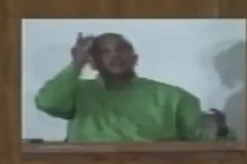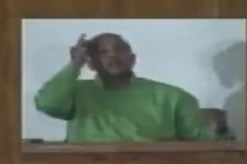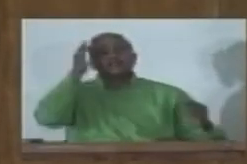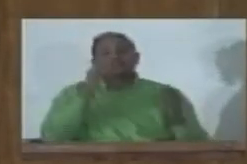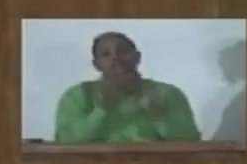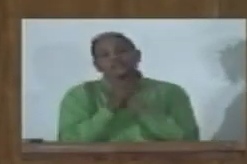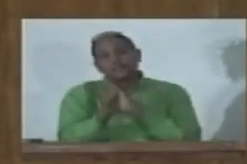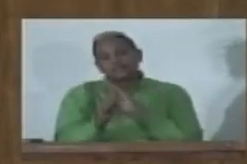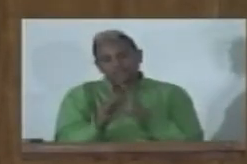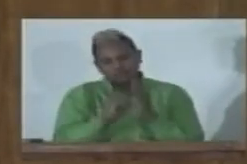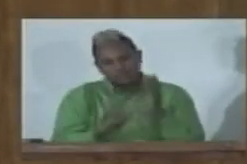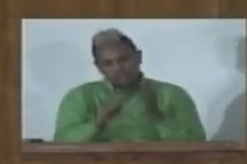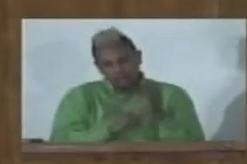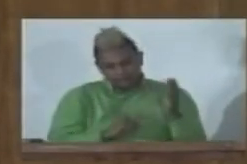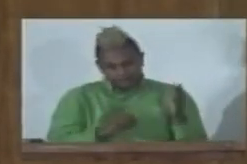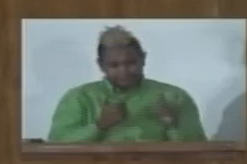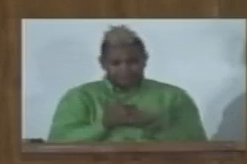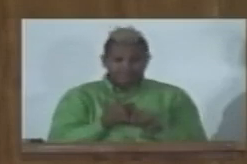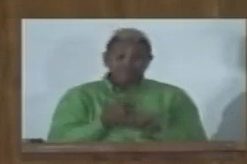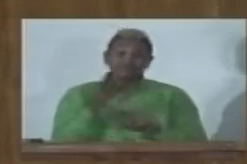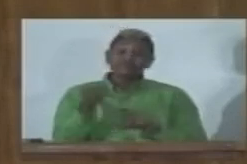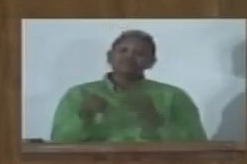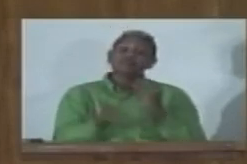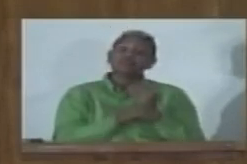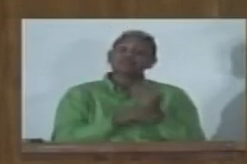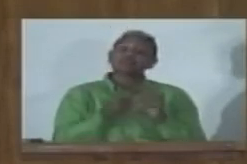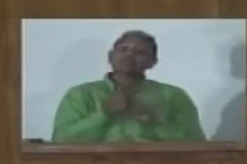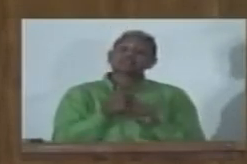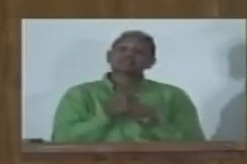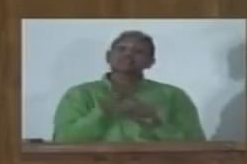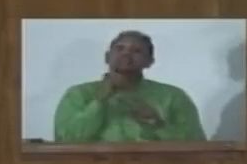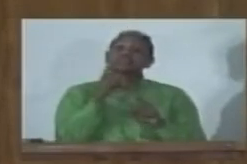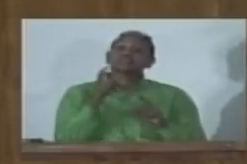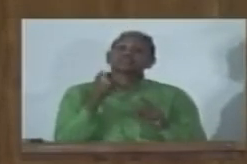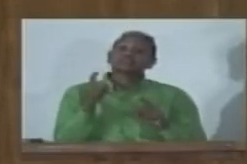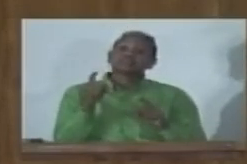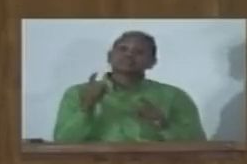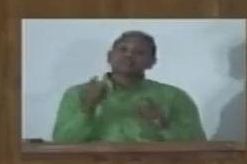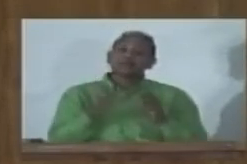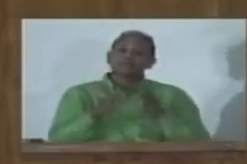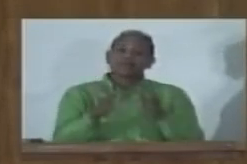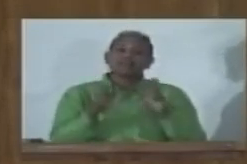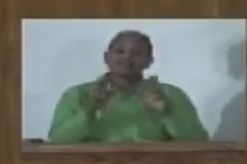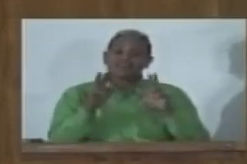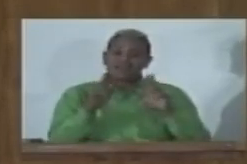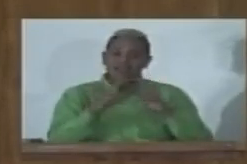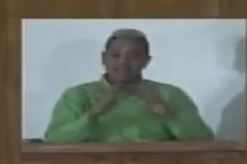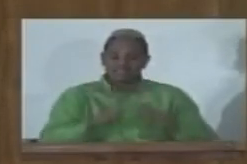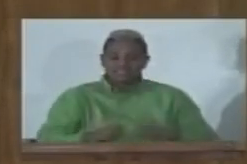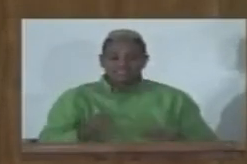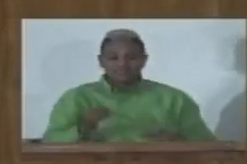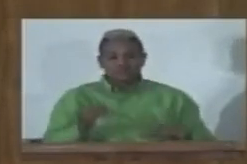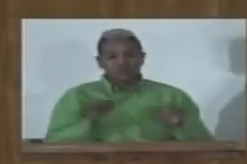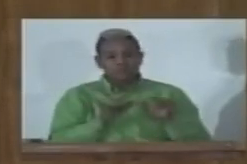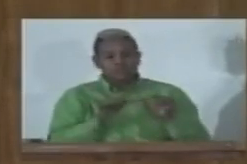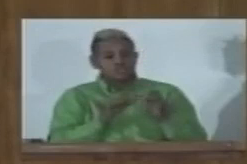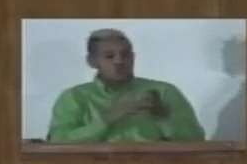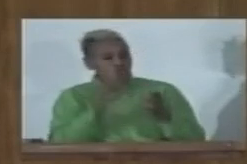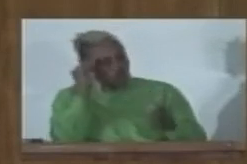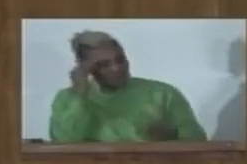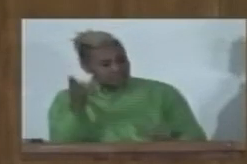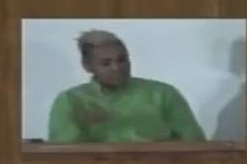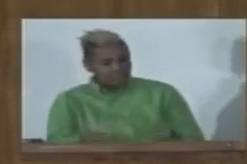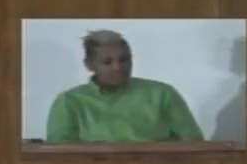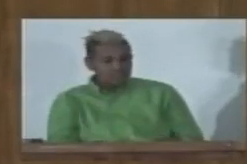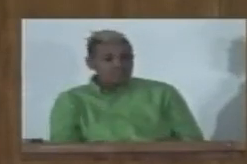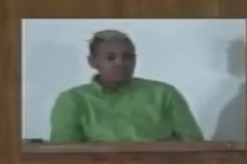skills. Key also, Mr. President, is the method of assessment employed to measure learning. This has